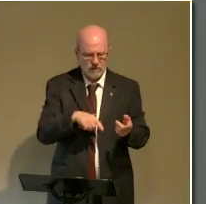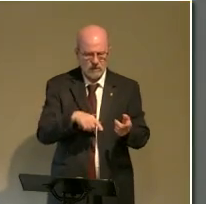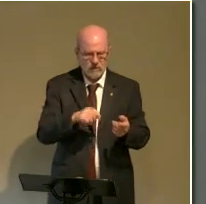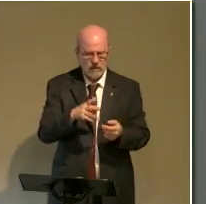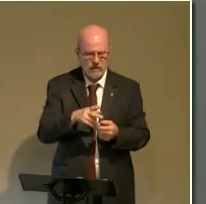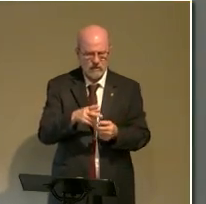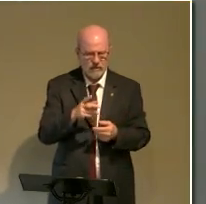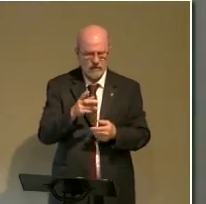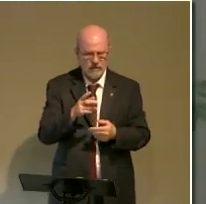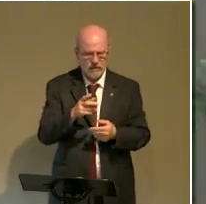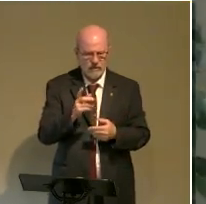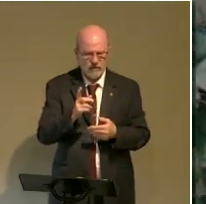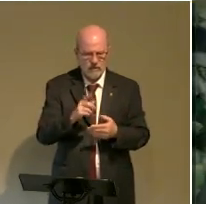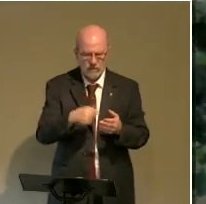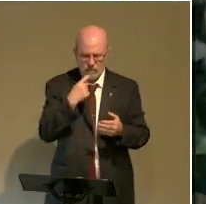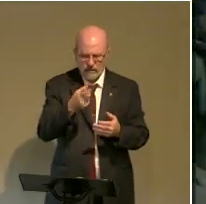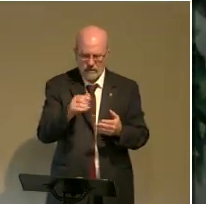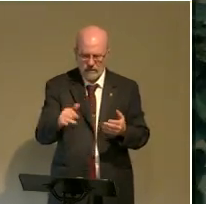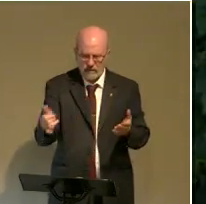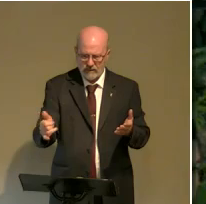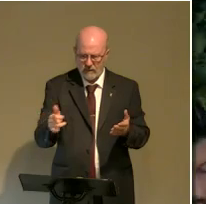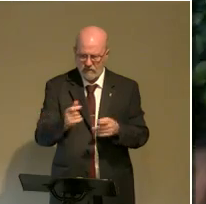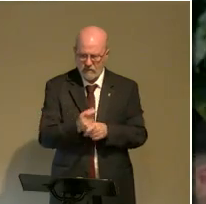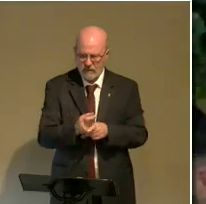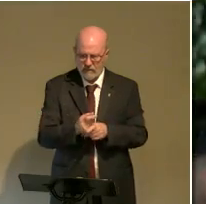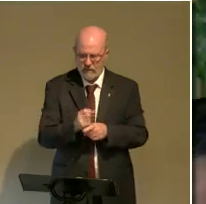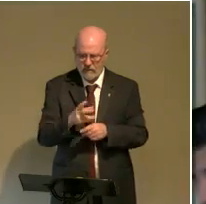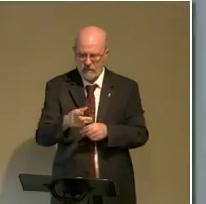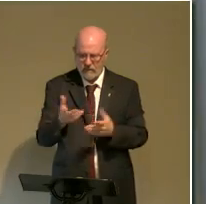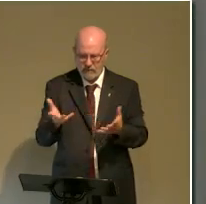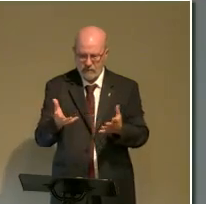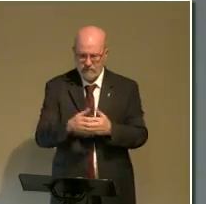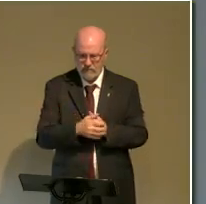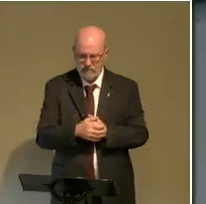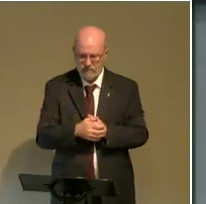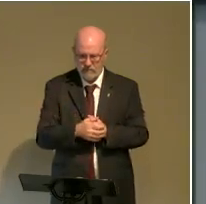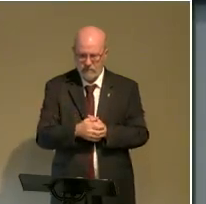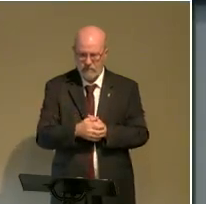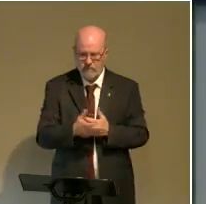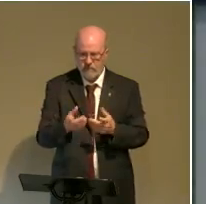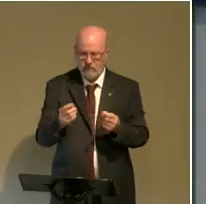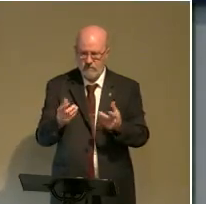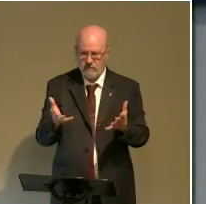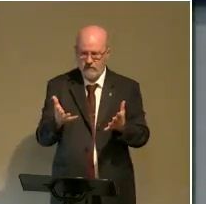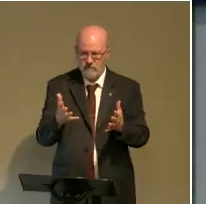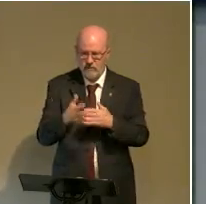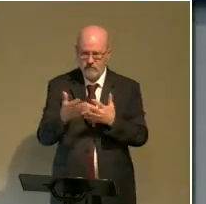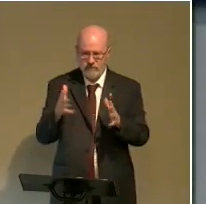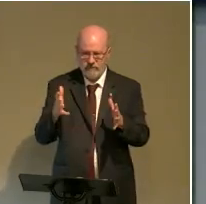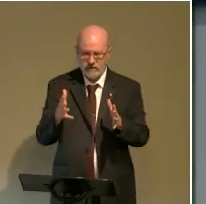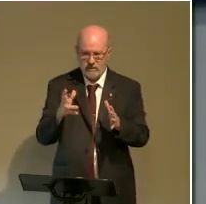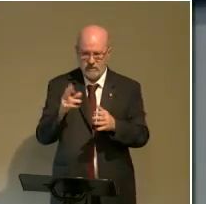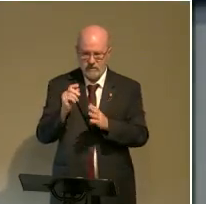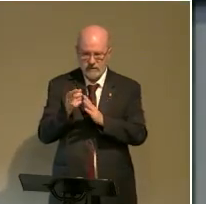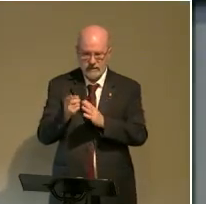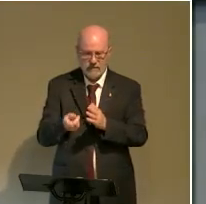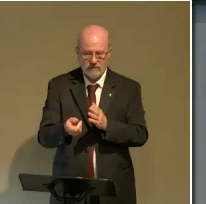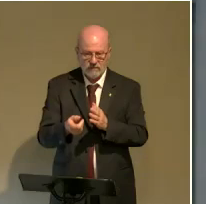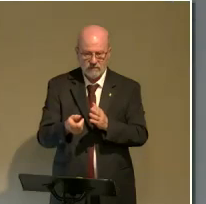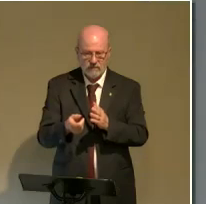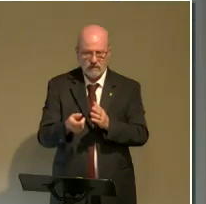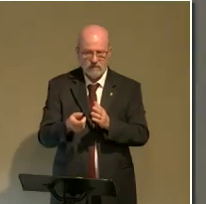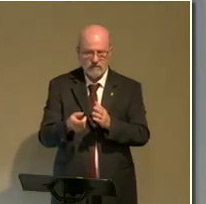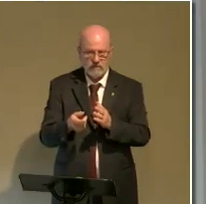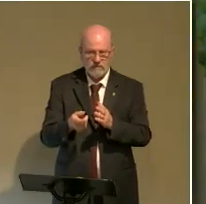Okay, you just said this, this, that, right? Yes, okay, go ahead. There you go, done. Situation was done in 30 seconds.